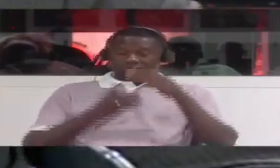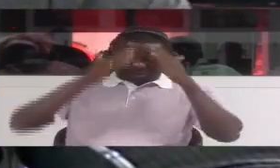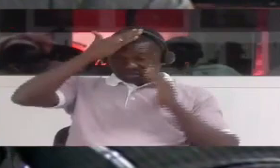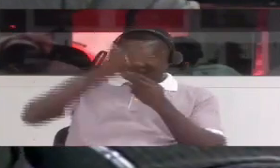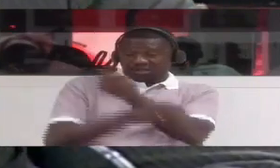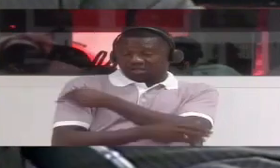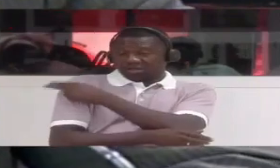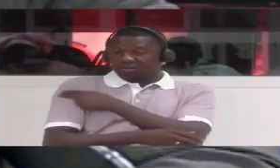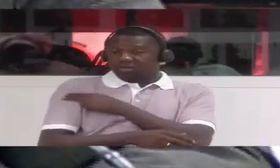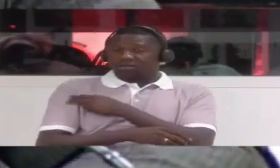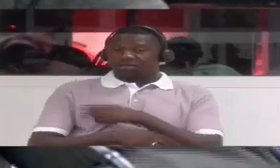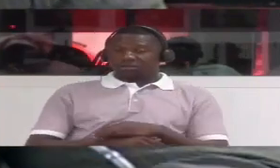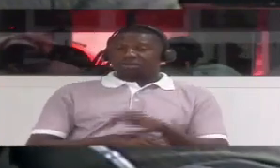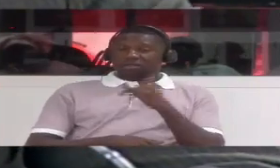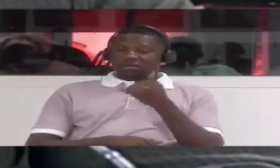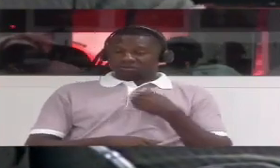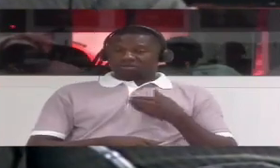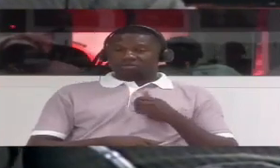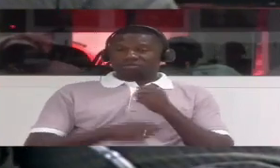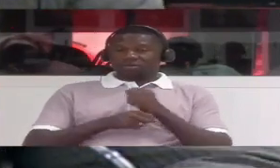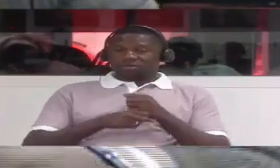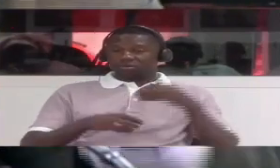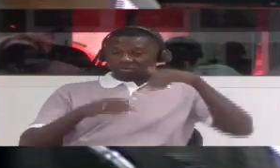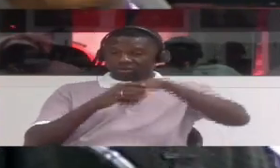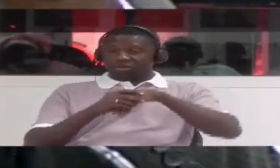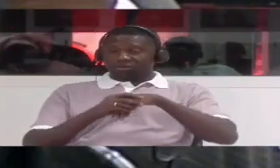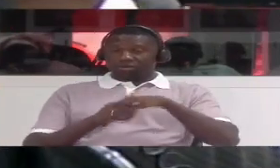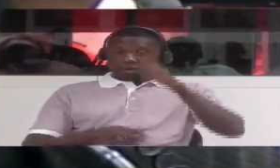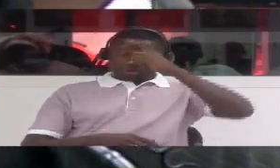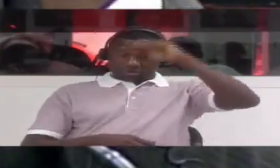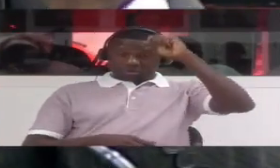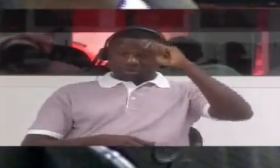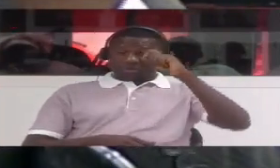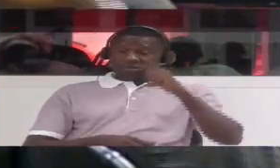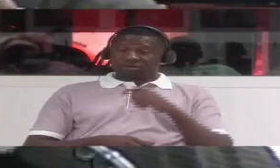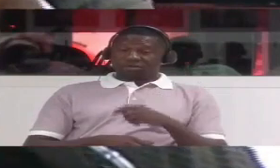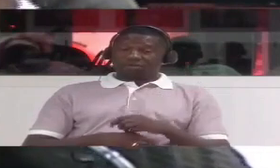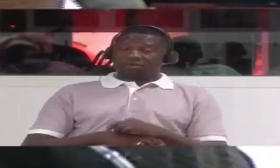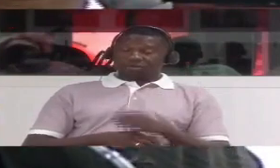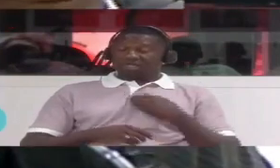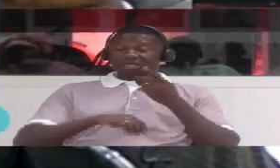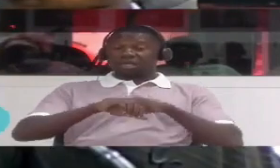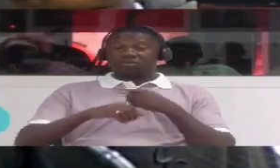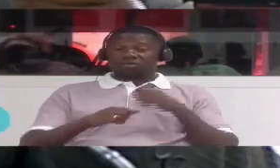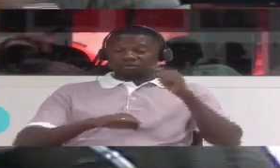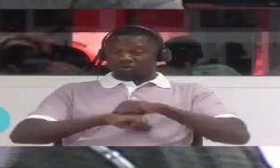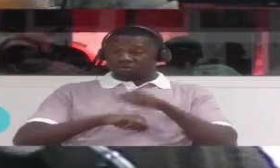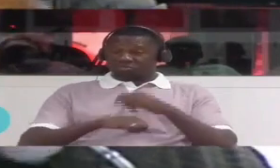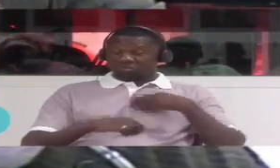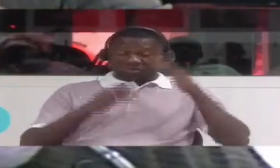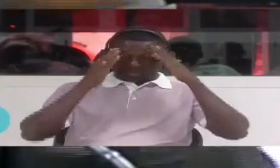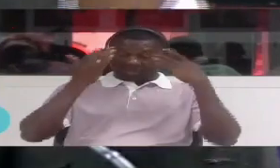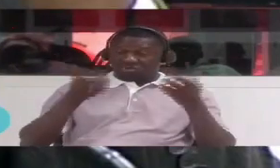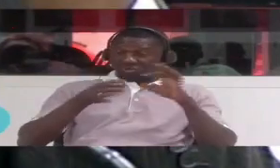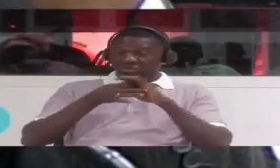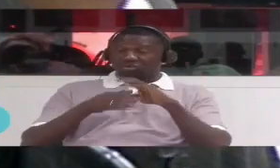even made to be part of a police operation. Like I told you the last time, at the time of the torture, I didn't know the connection between Panderi